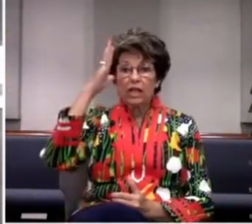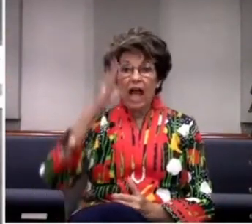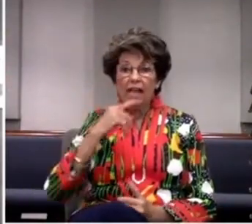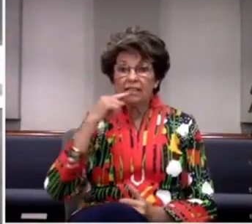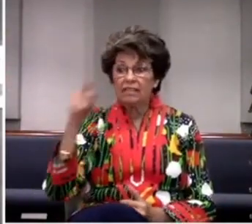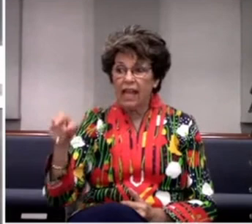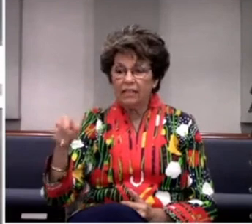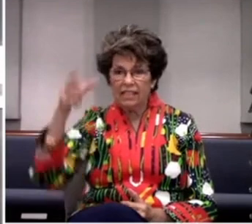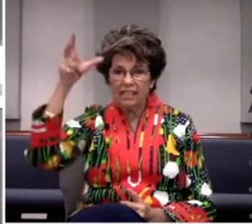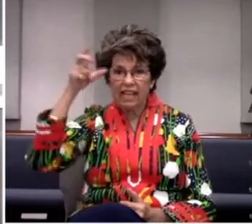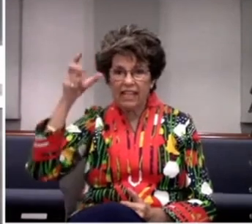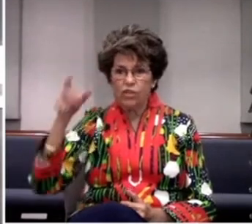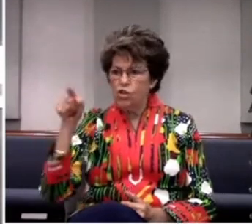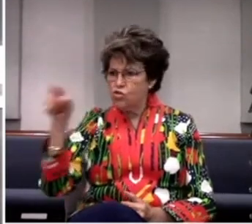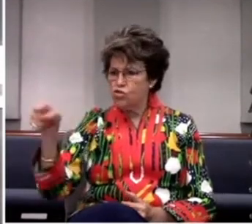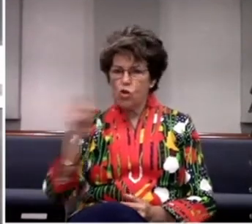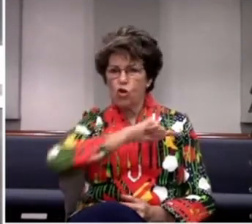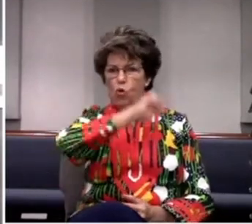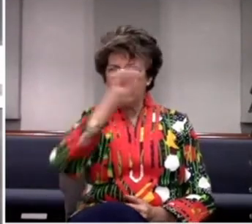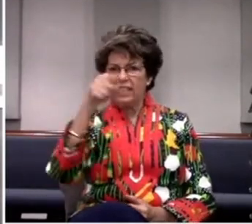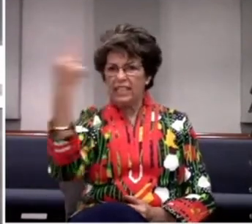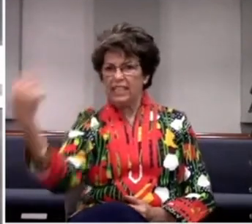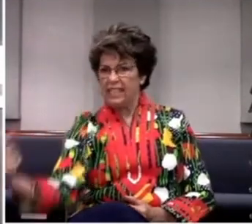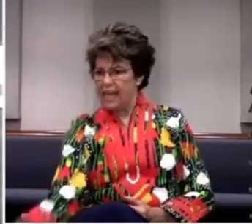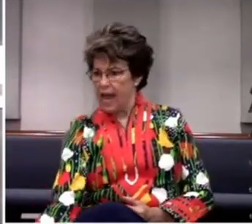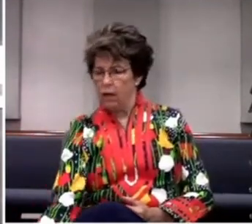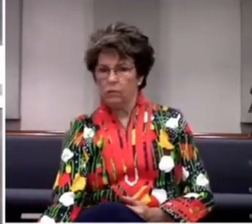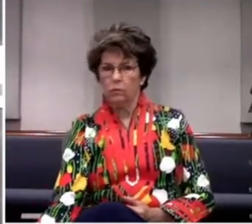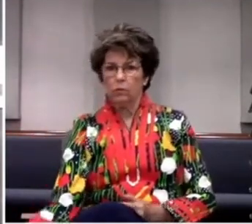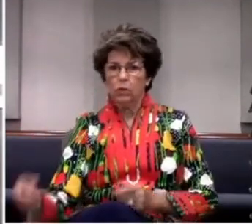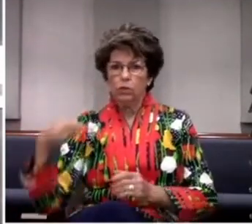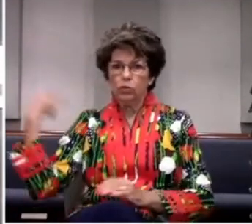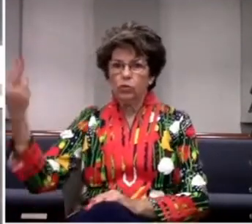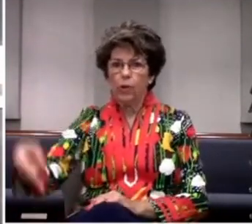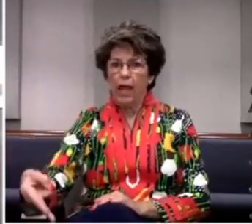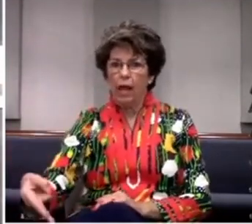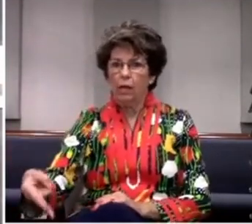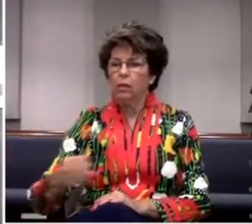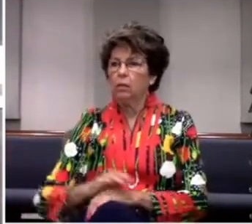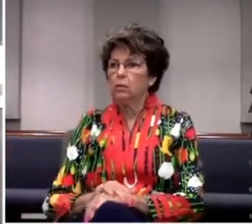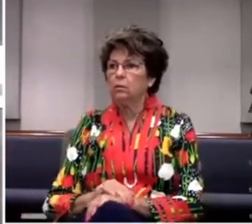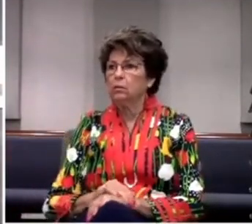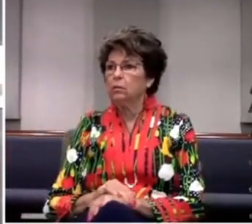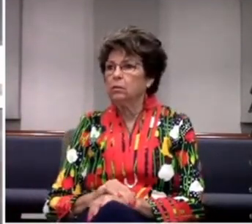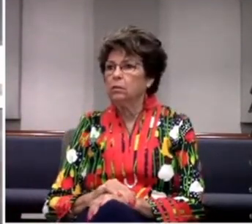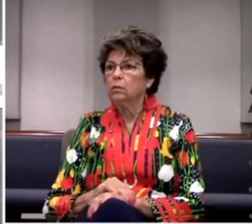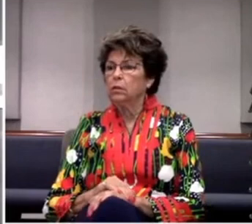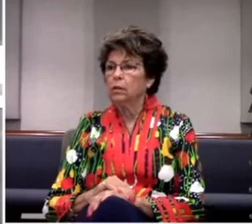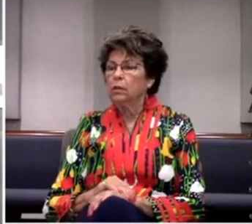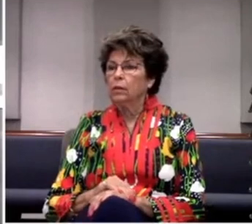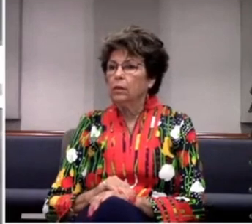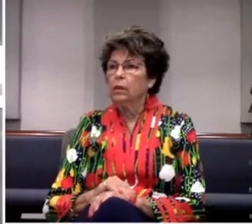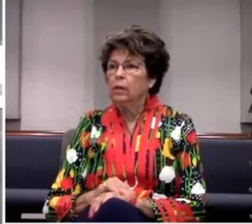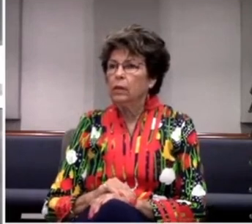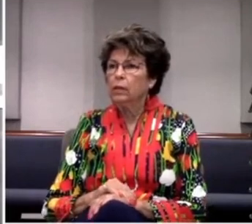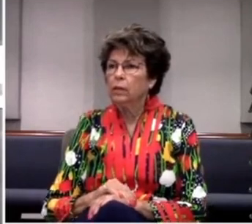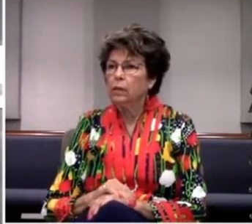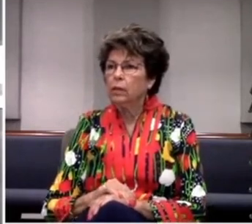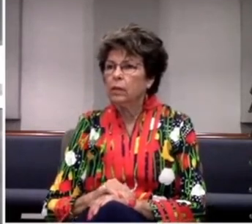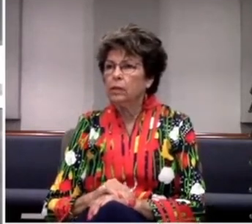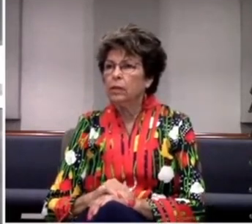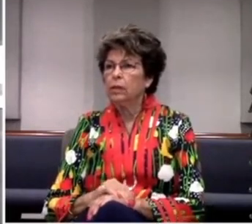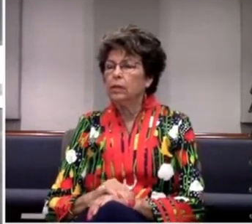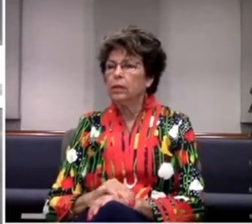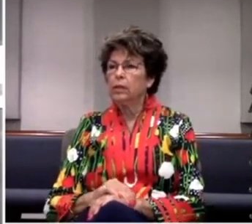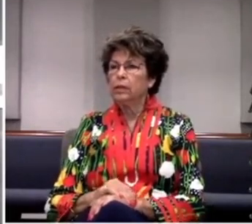verse 16. They that see thee shall narrowly look upon thee and consider thee, saying, is this the